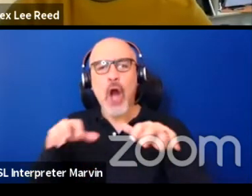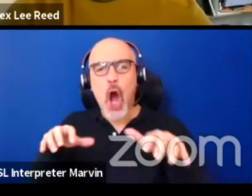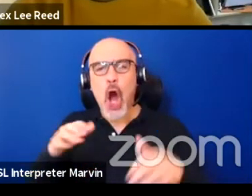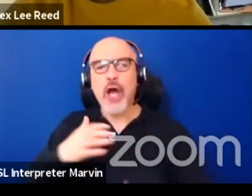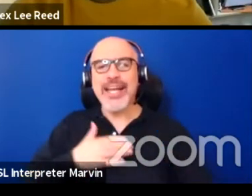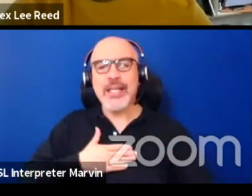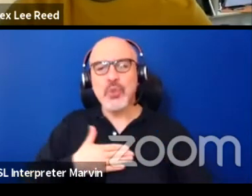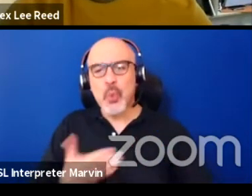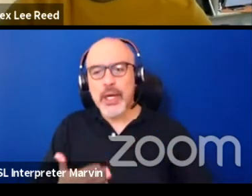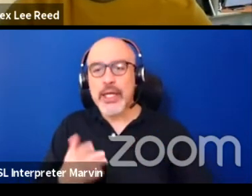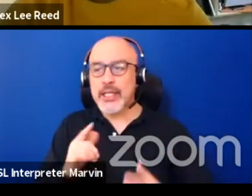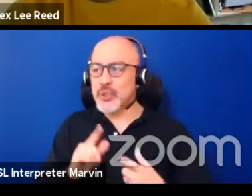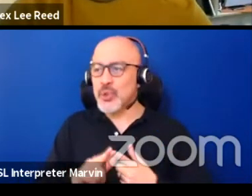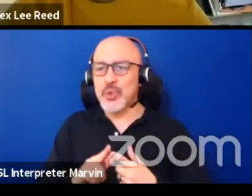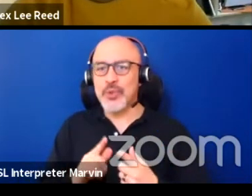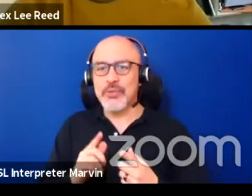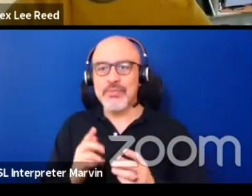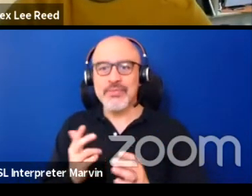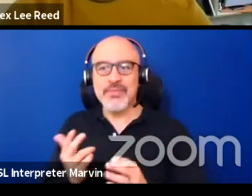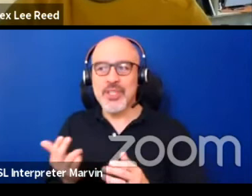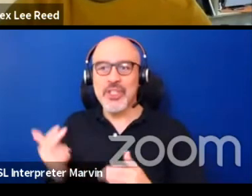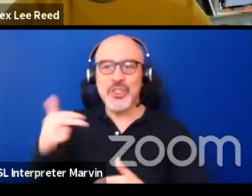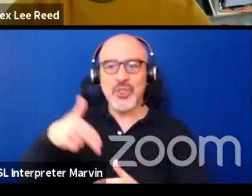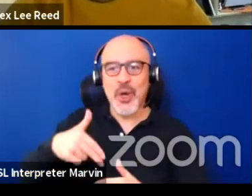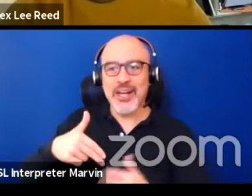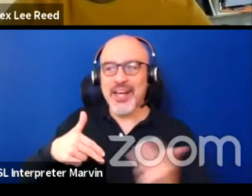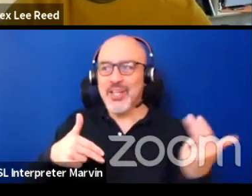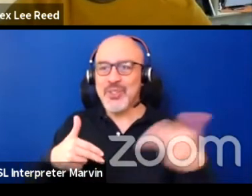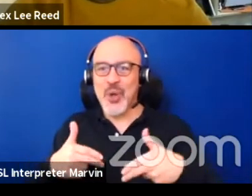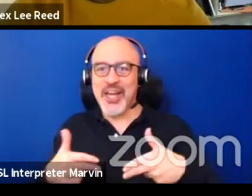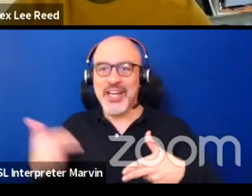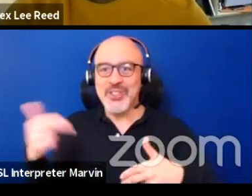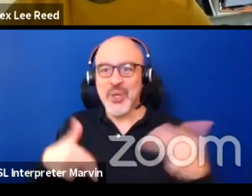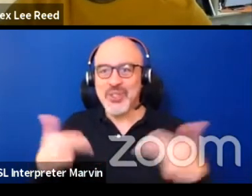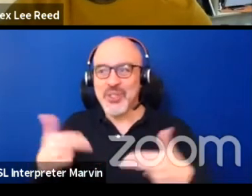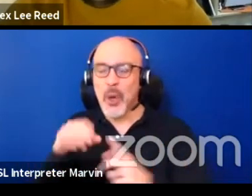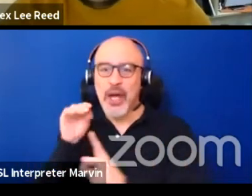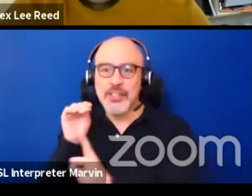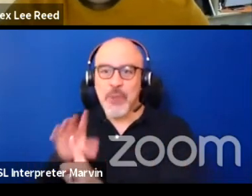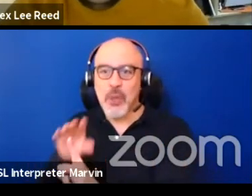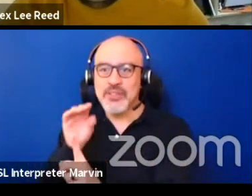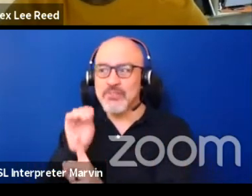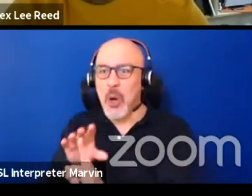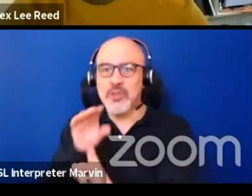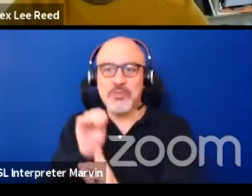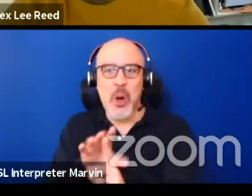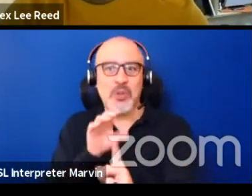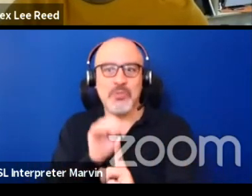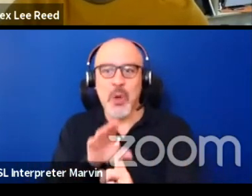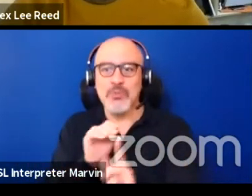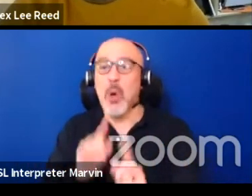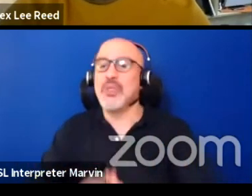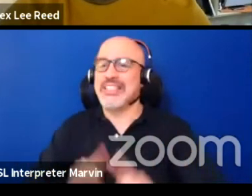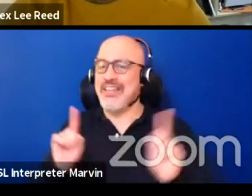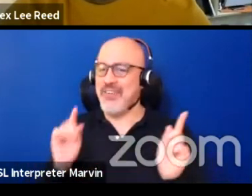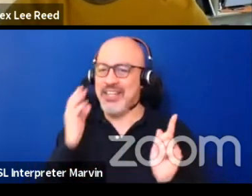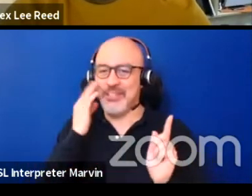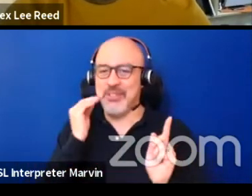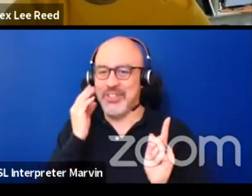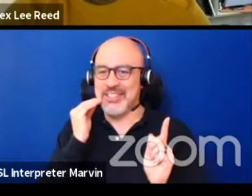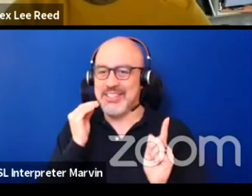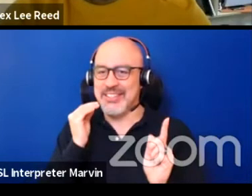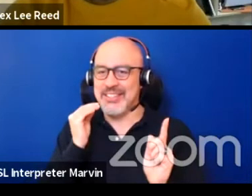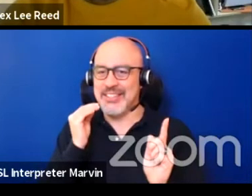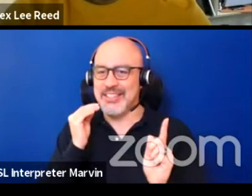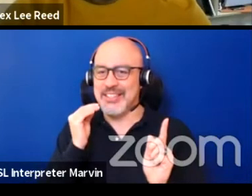on the ride and willing to be exposed to things beyond their immediate experience. So